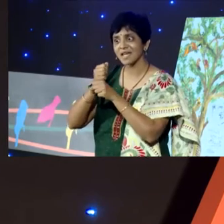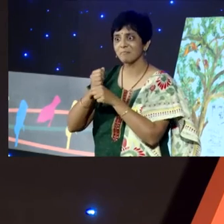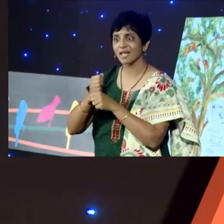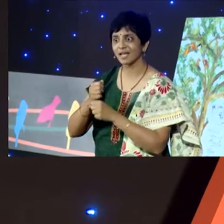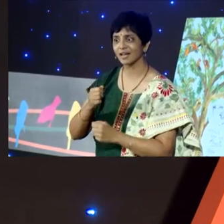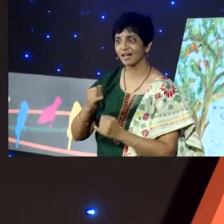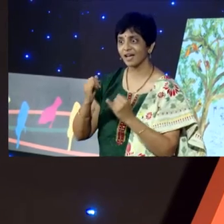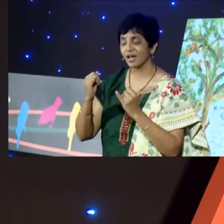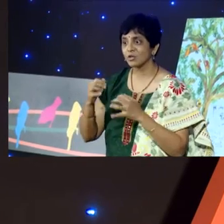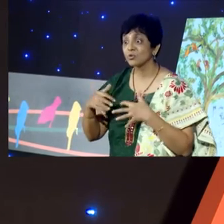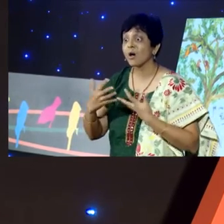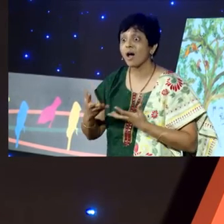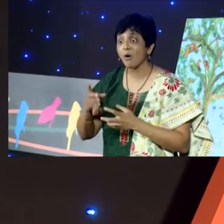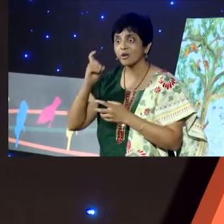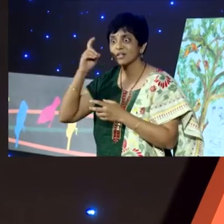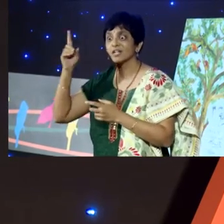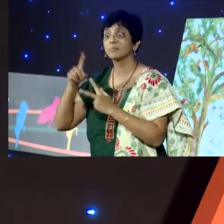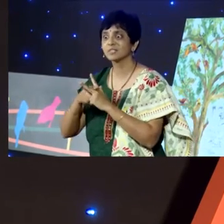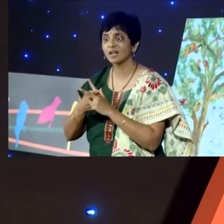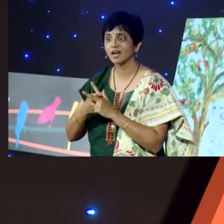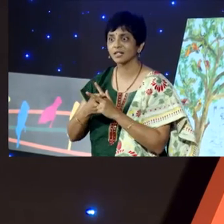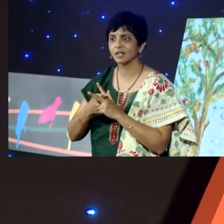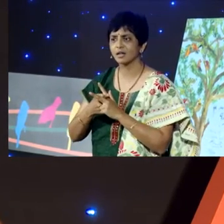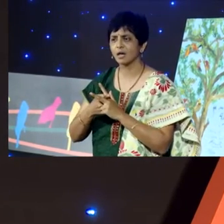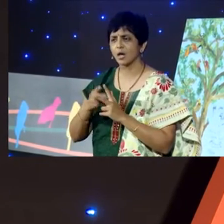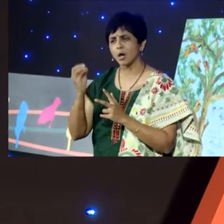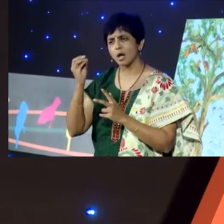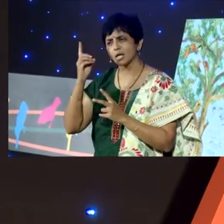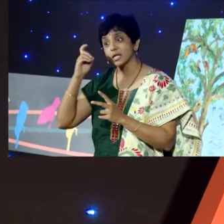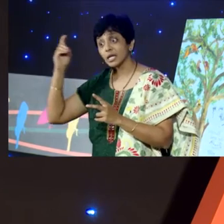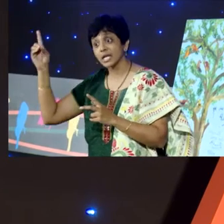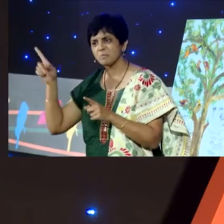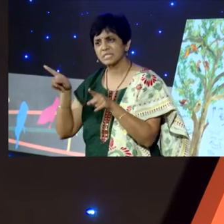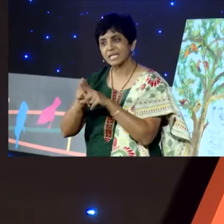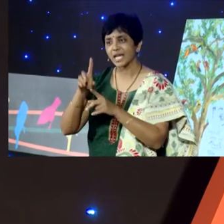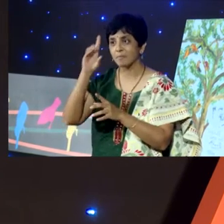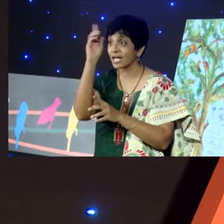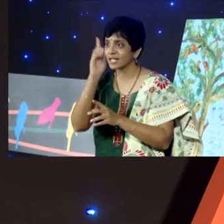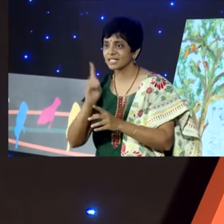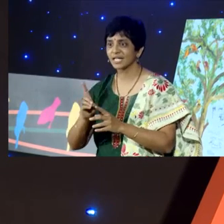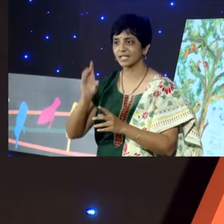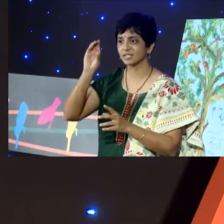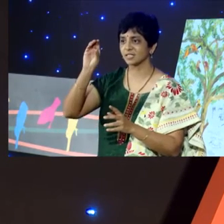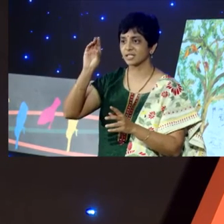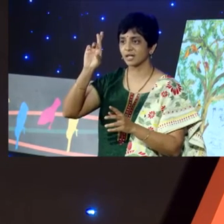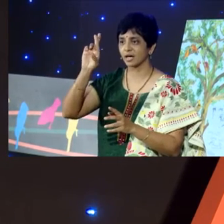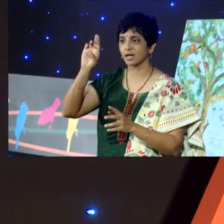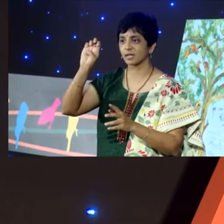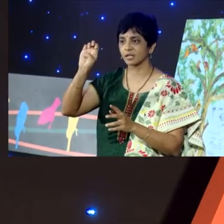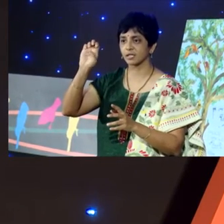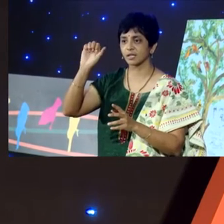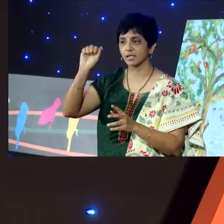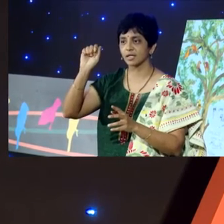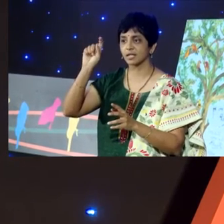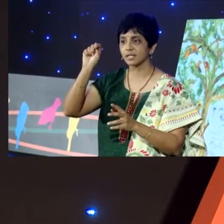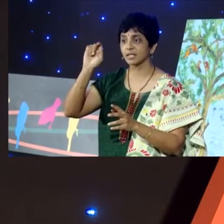the business of dreaming is the most creative process you can possibly imagine. So you can become writers